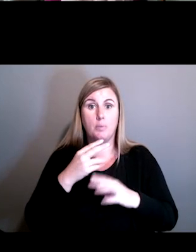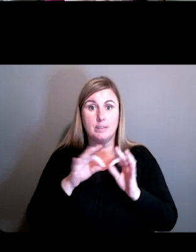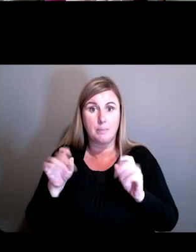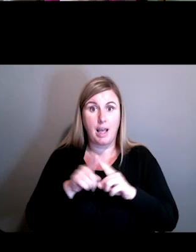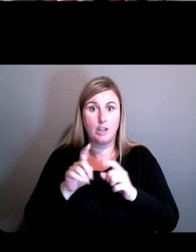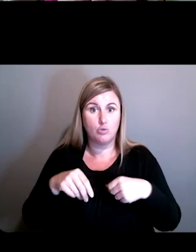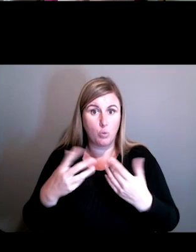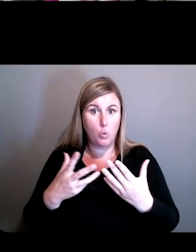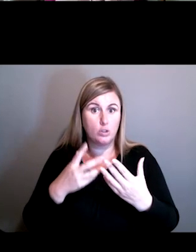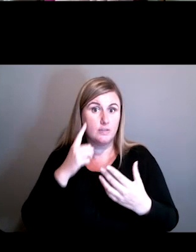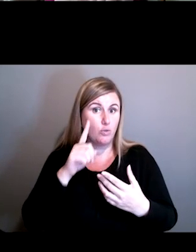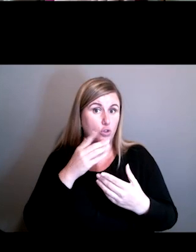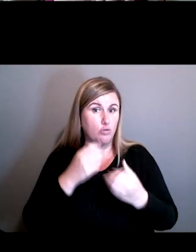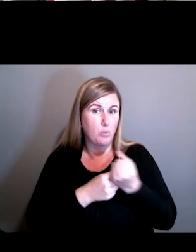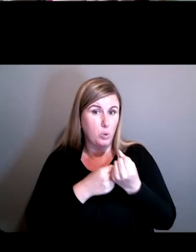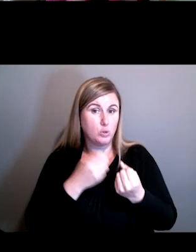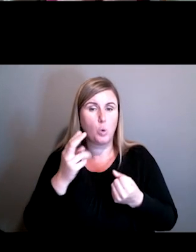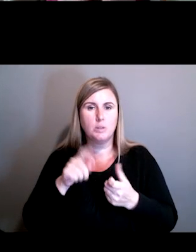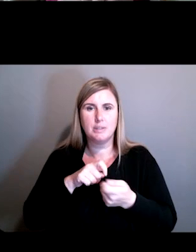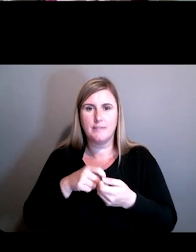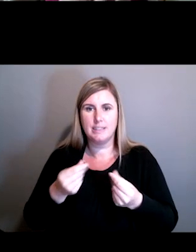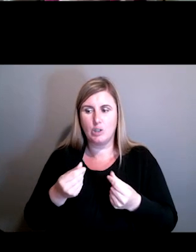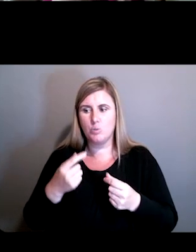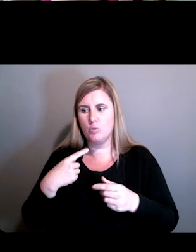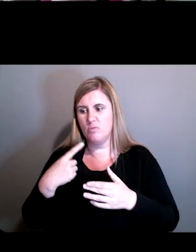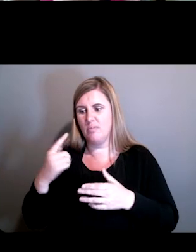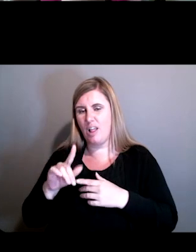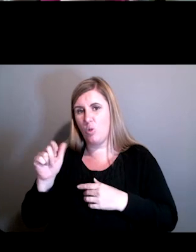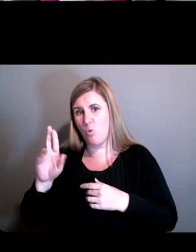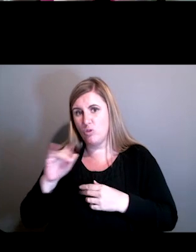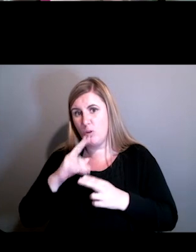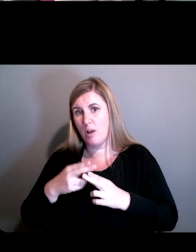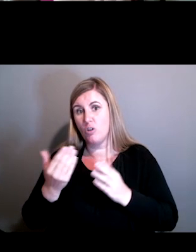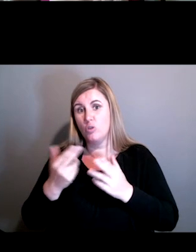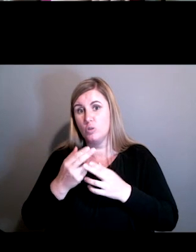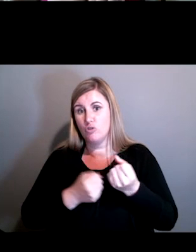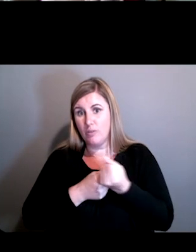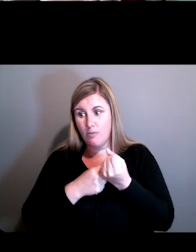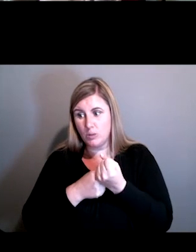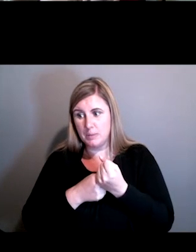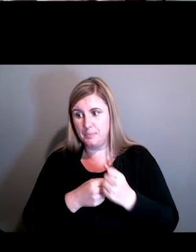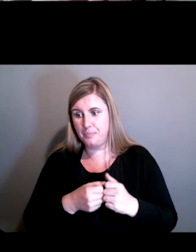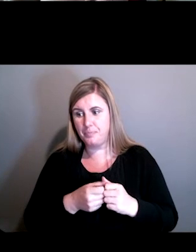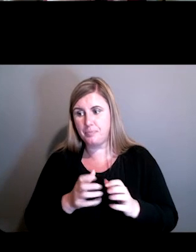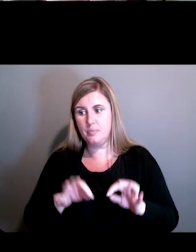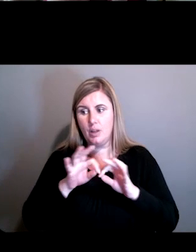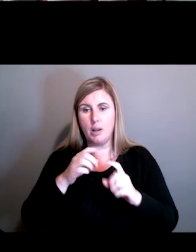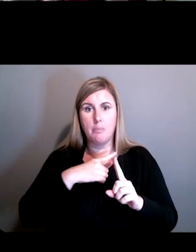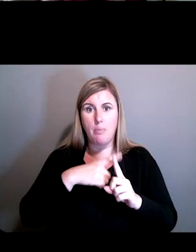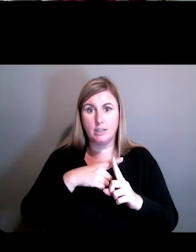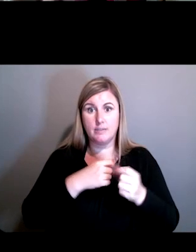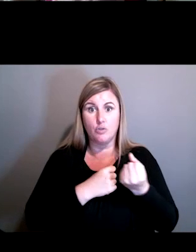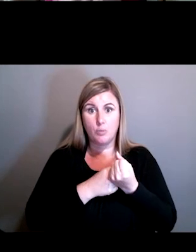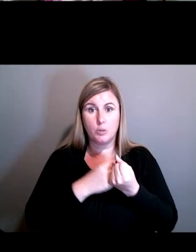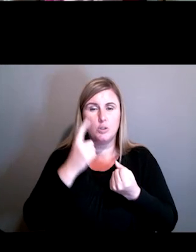specific tangibles. So Lori had talked about earlier about the use of reinforcement, especially positive reinforcement to increase behavior, and even